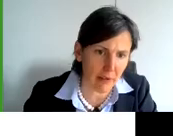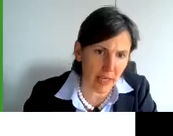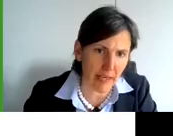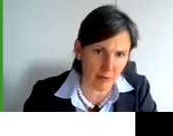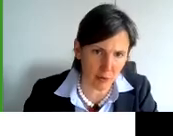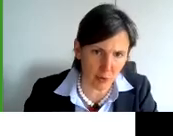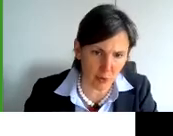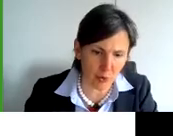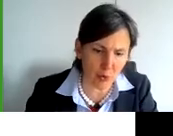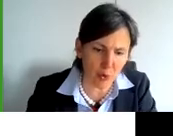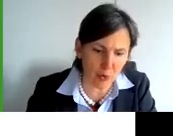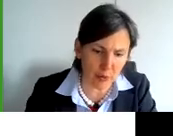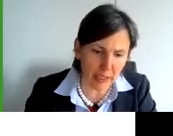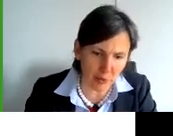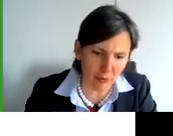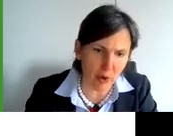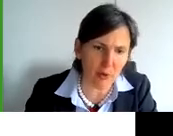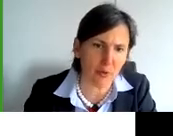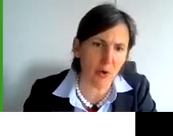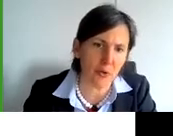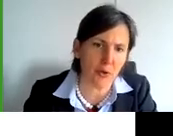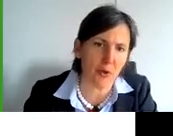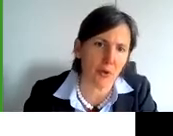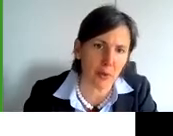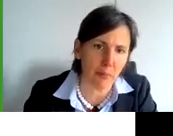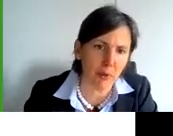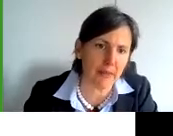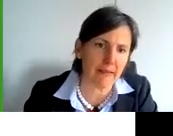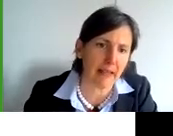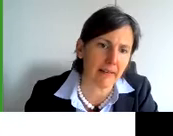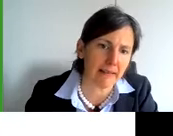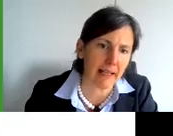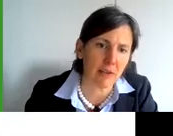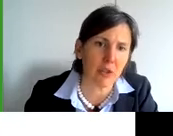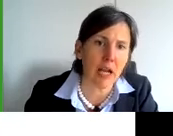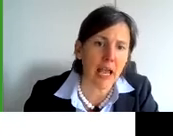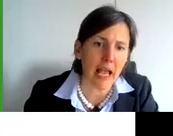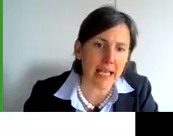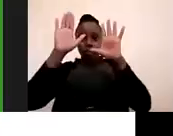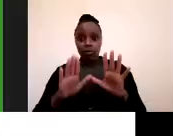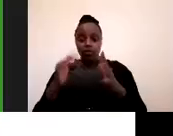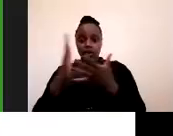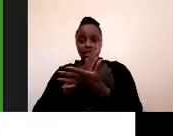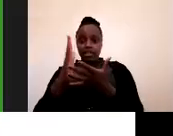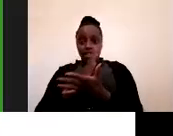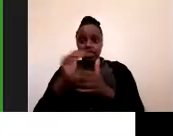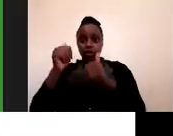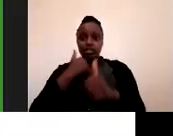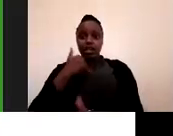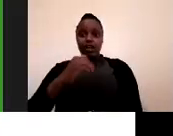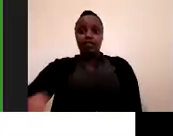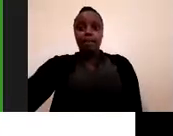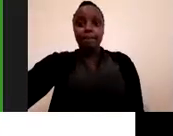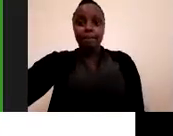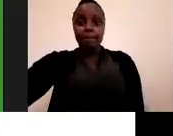It's and to really to focus on the importance that the sector has